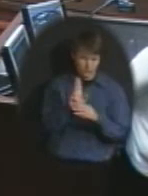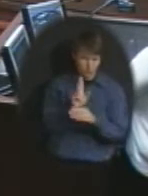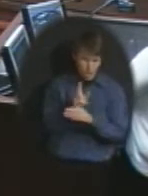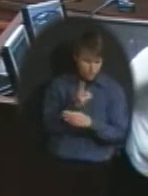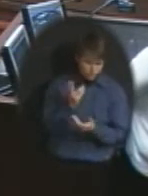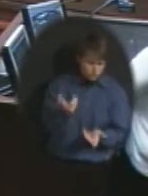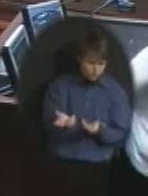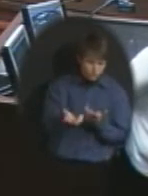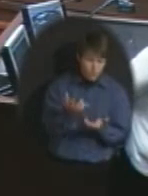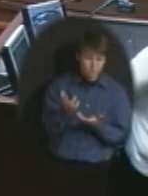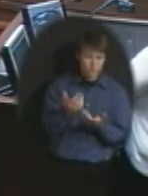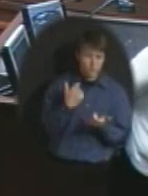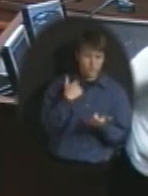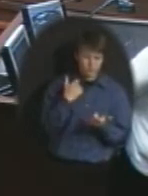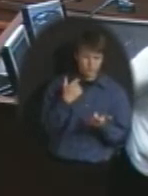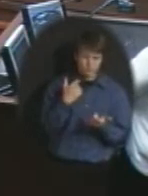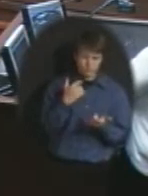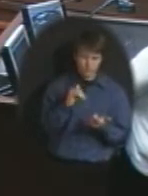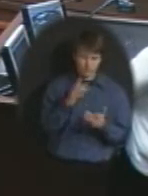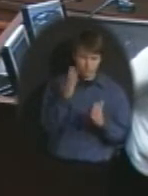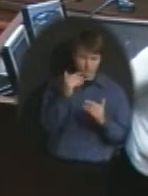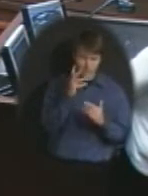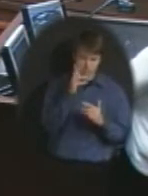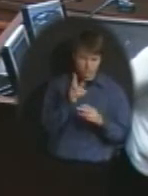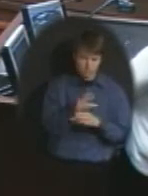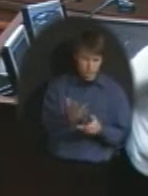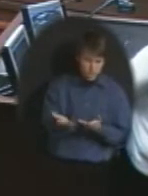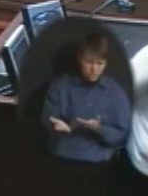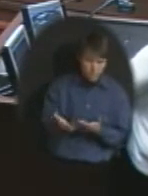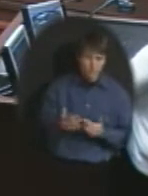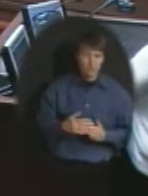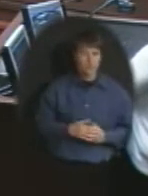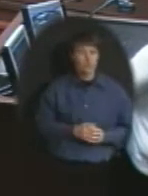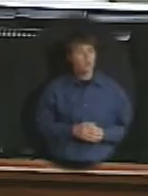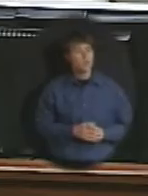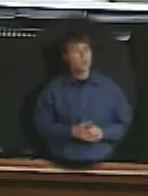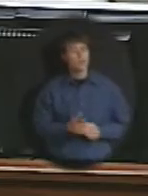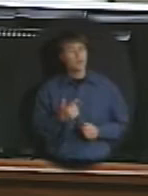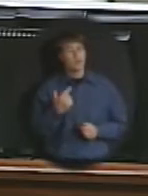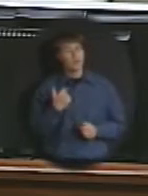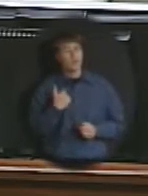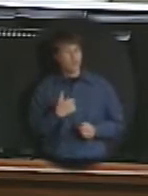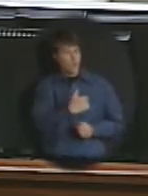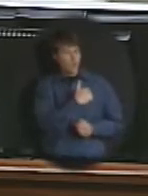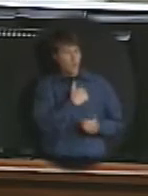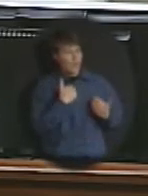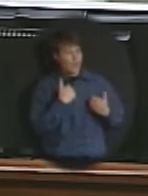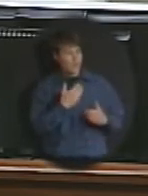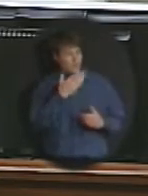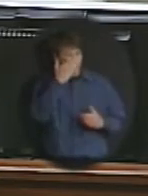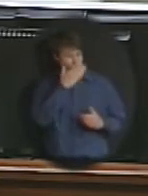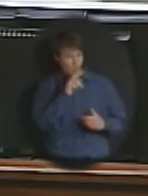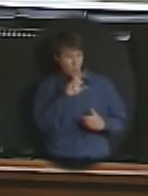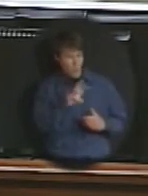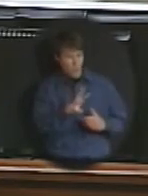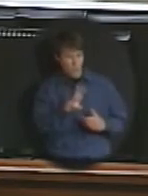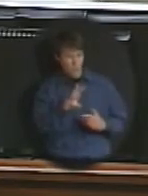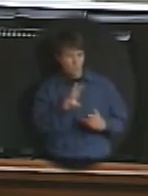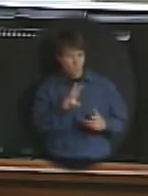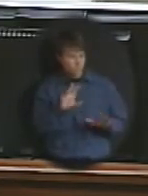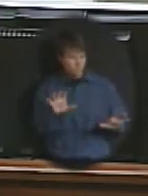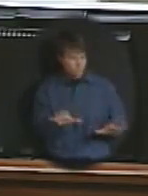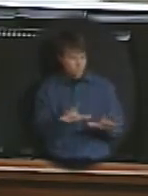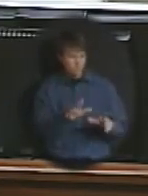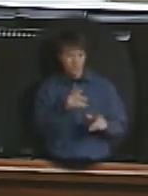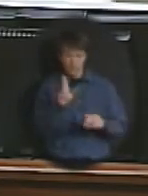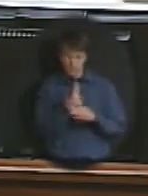utilized to the kind of capacity that we would expect to be utilized. You know, we kind of have a front row hands-on seat to all of these things. We use